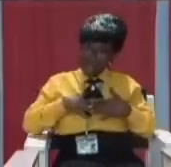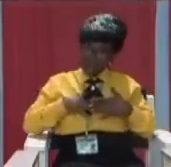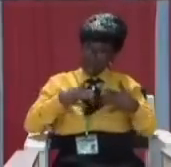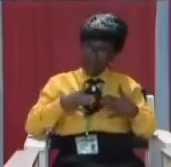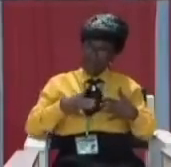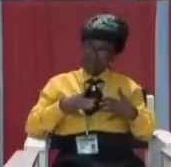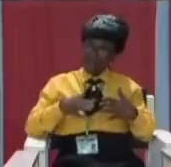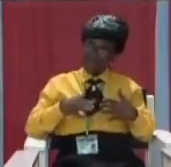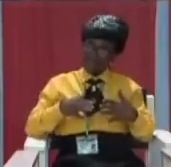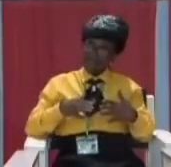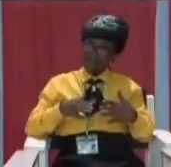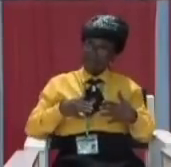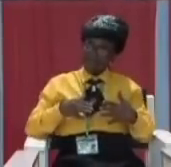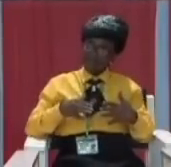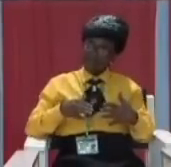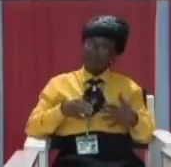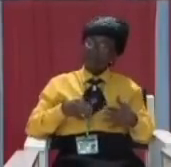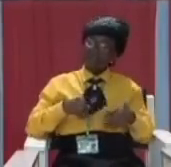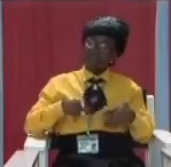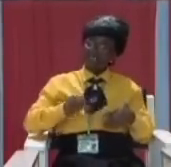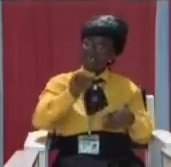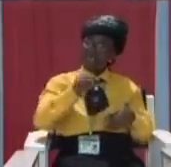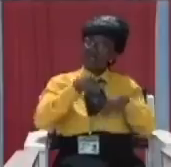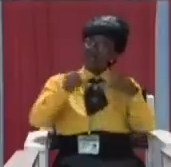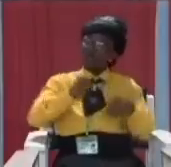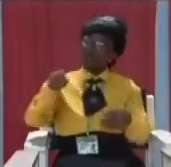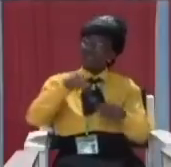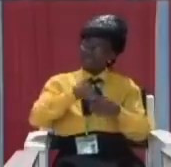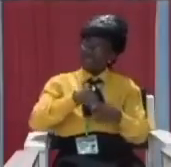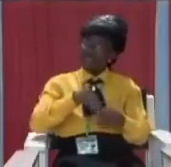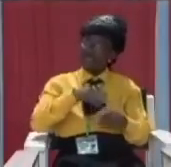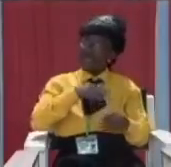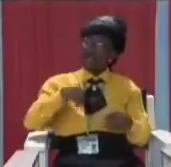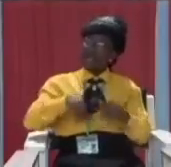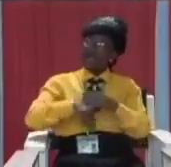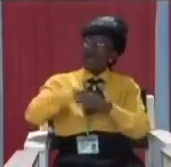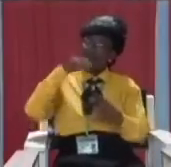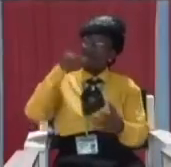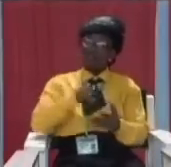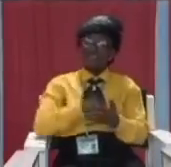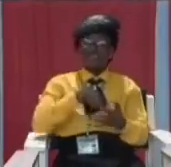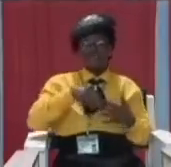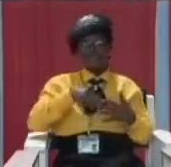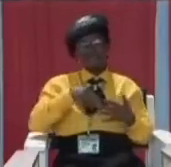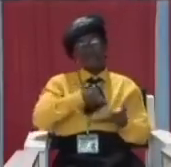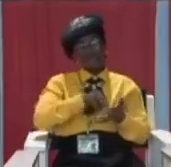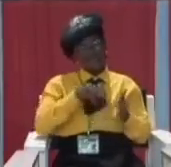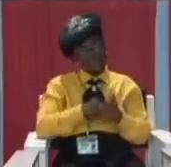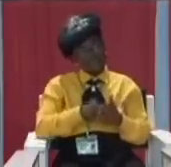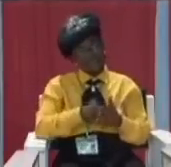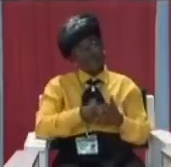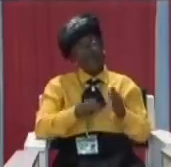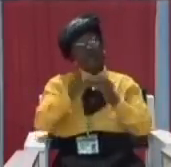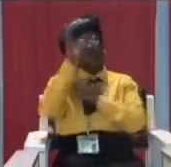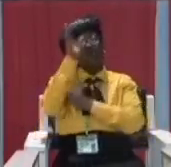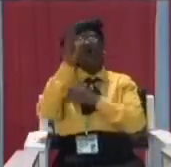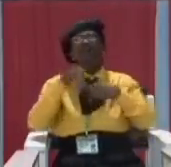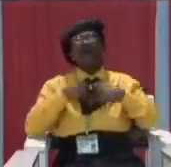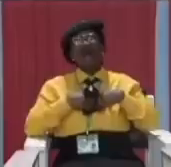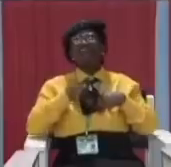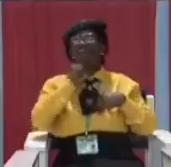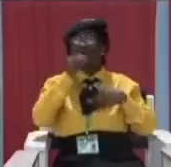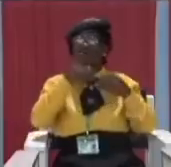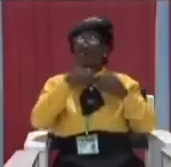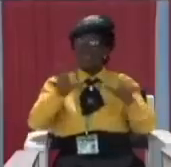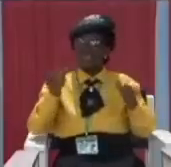in and out, it means there is hope for you. It means God has not finished with you yet. It